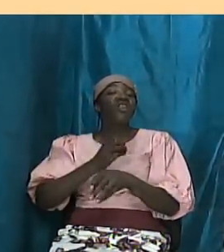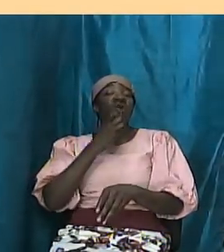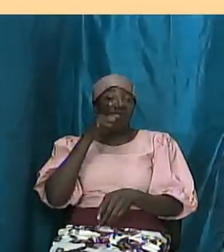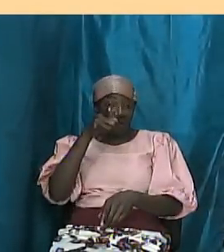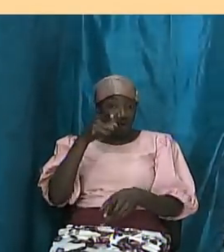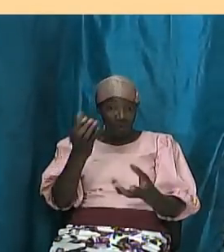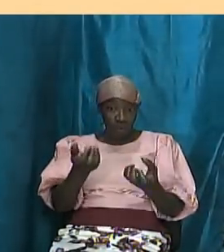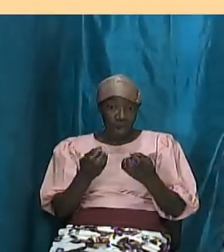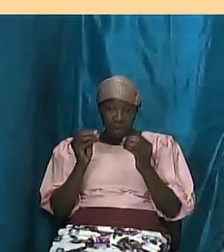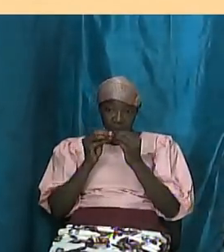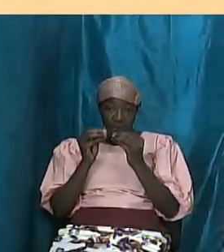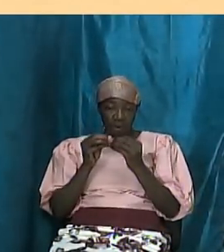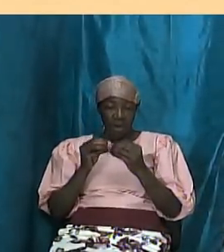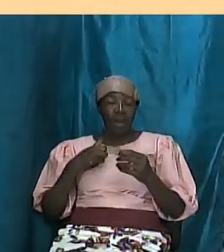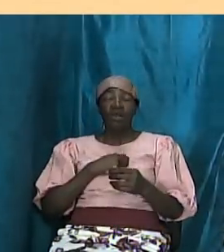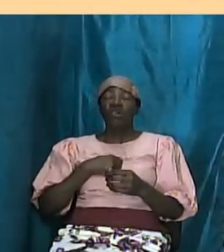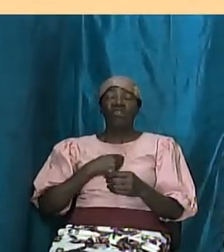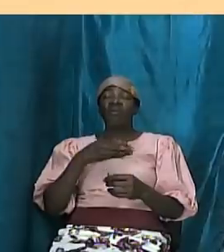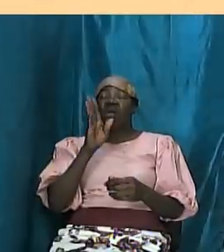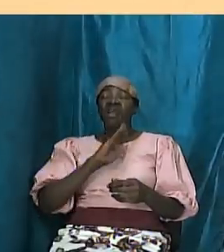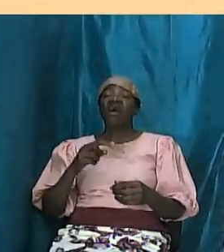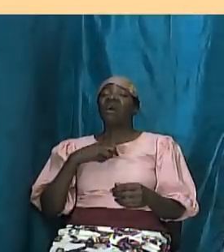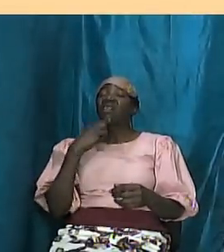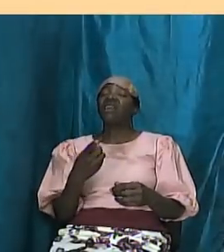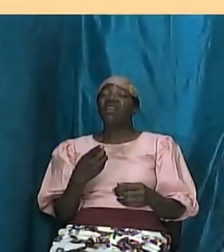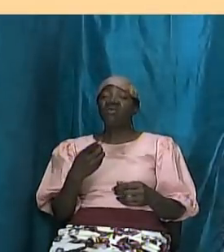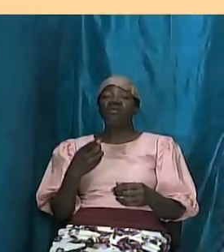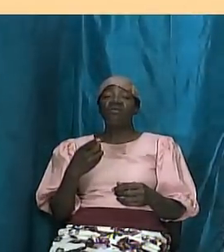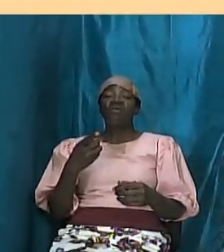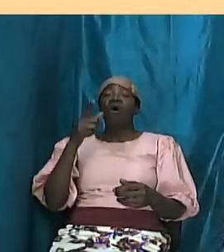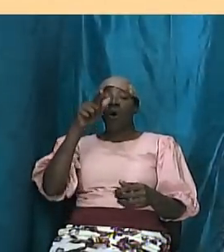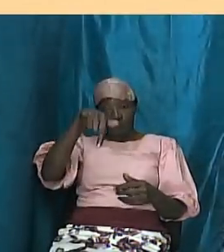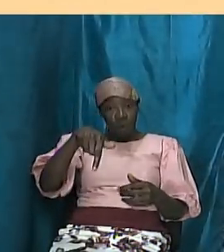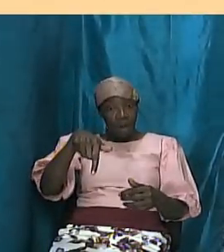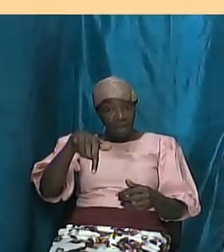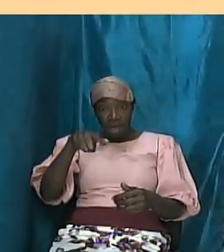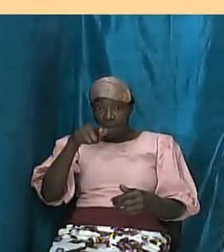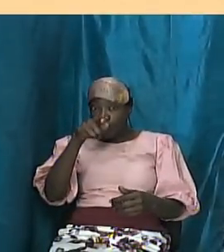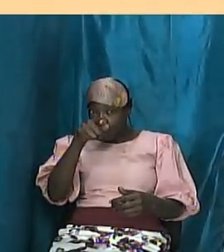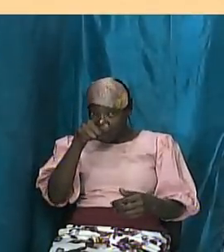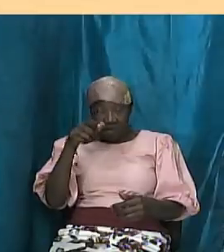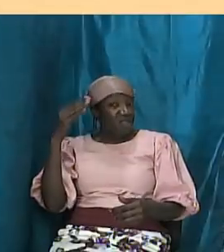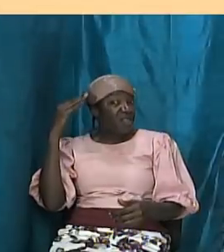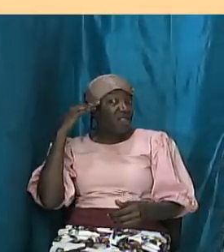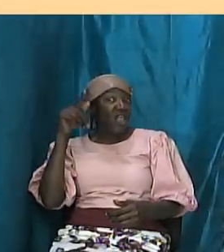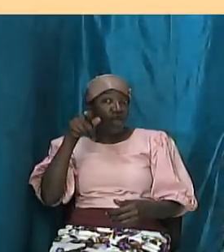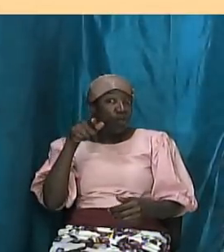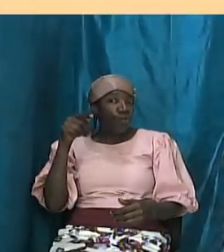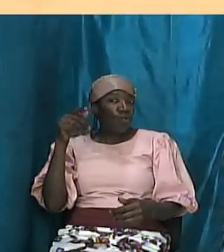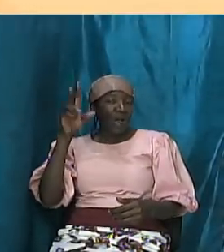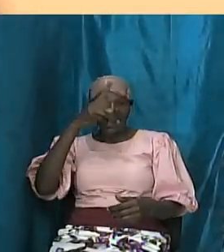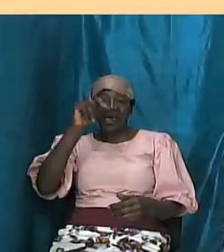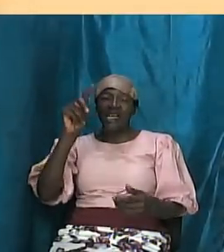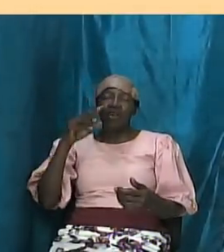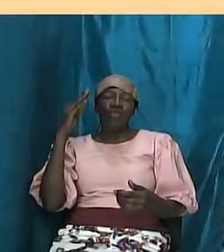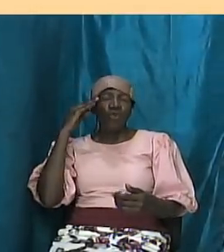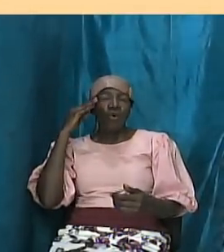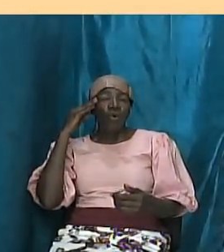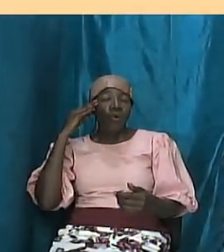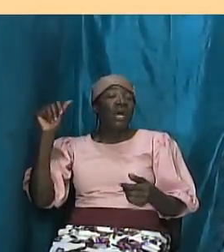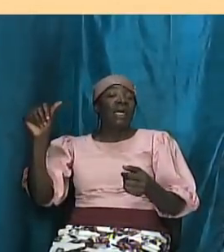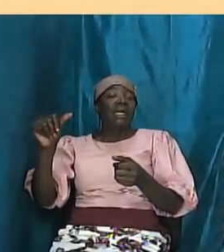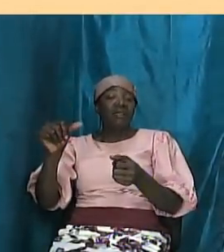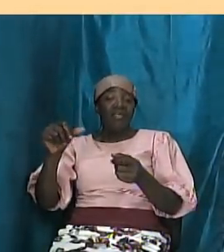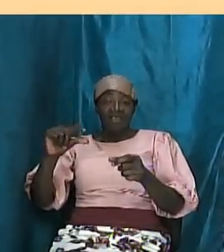well, sorry, but God has already told us what he thinks we need to know. He tells us that in Genesis 1 and verse 1, in the